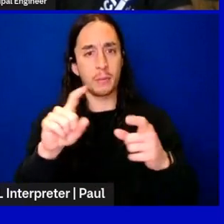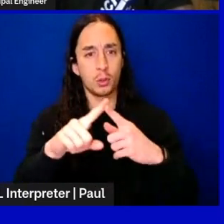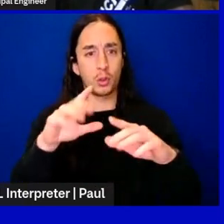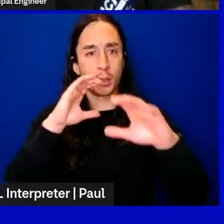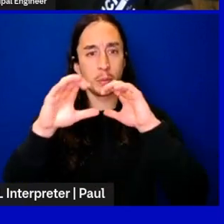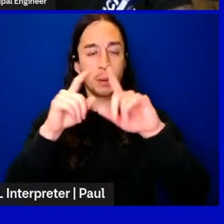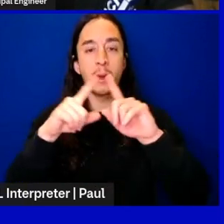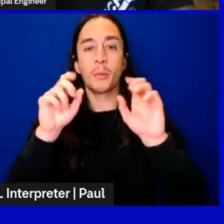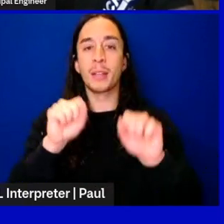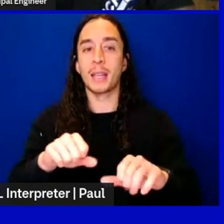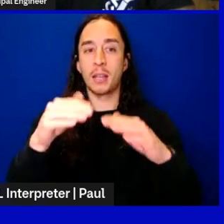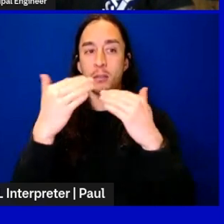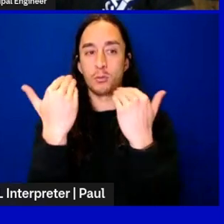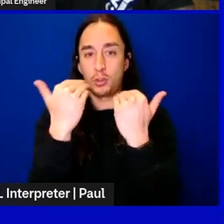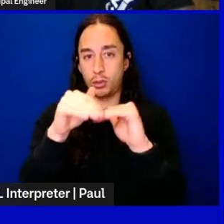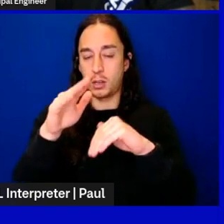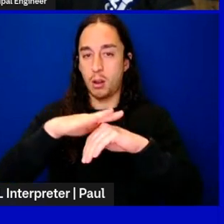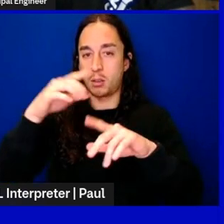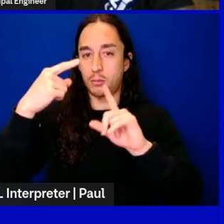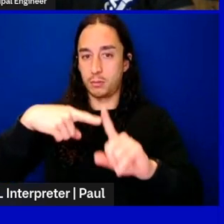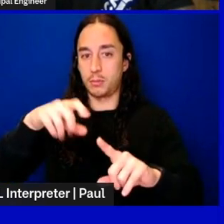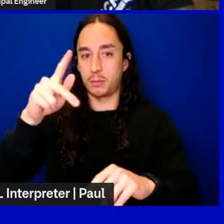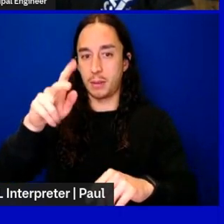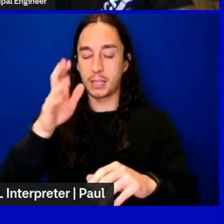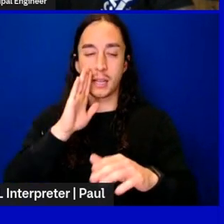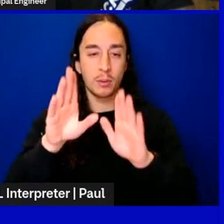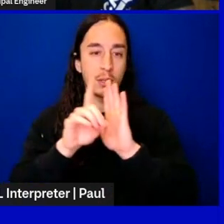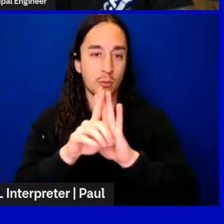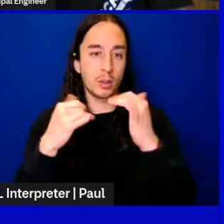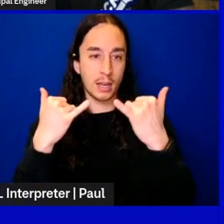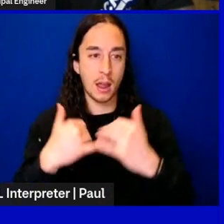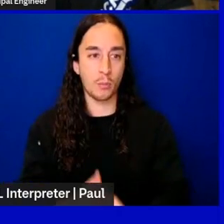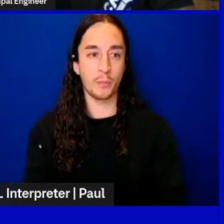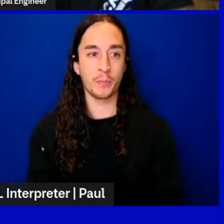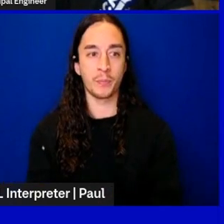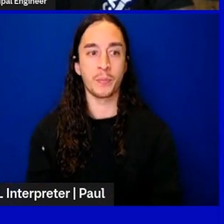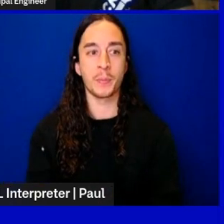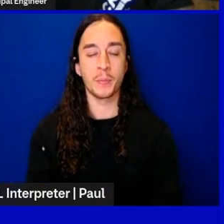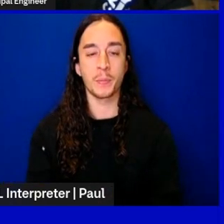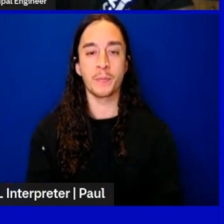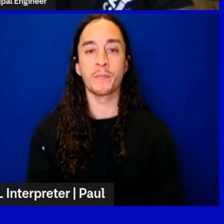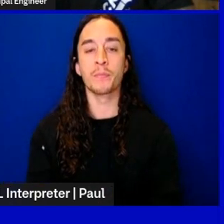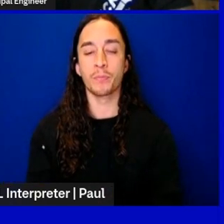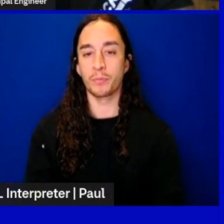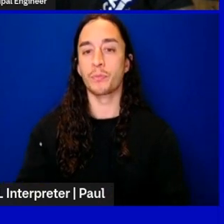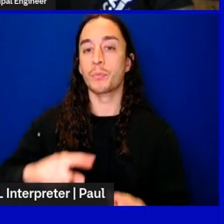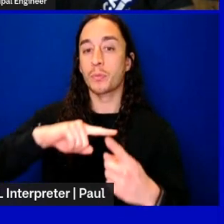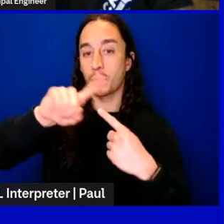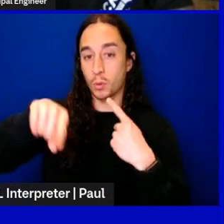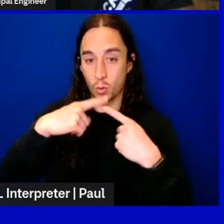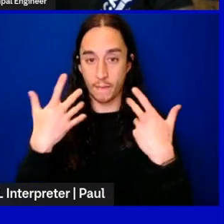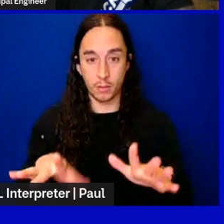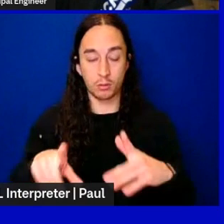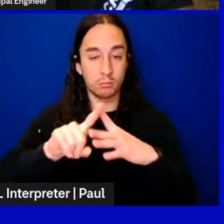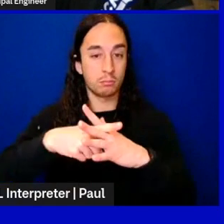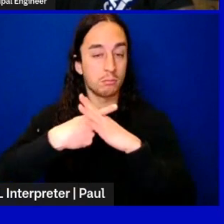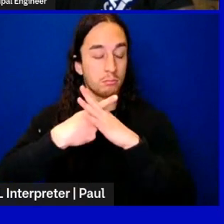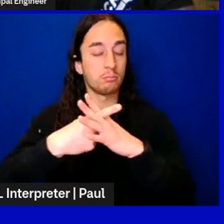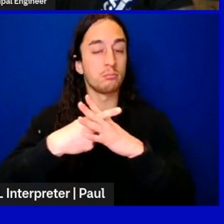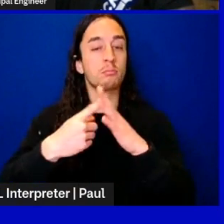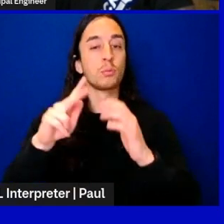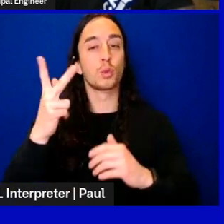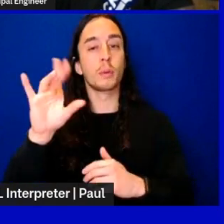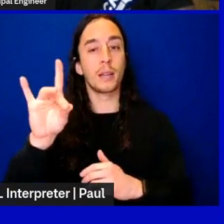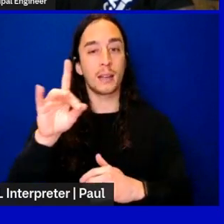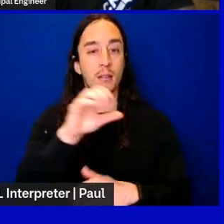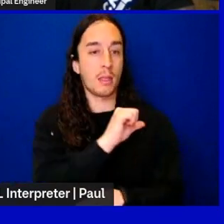based on namespace and service account, which I'm going to demonstrate now. Now, once you have enabled the Kubernetes authentication, the second step